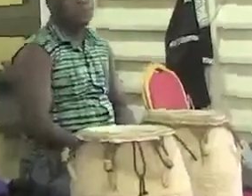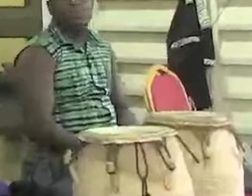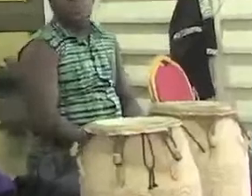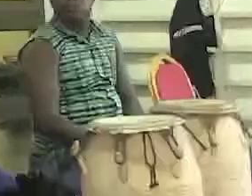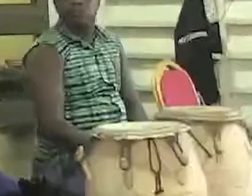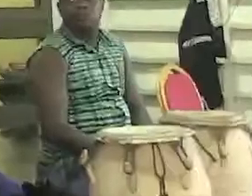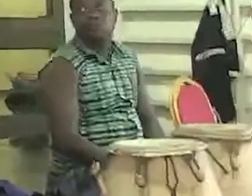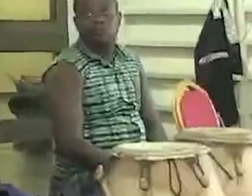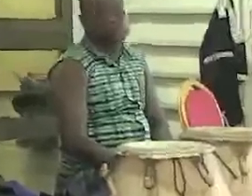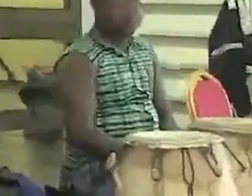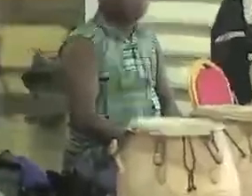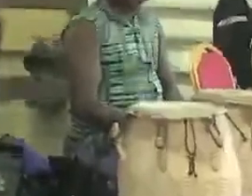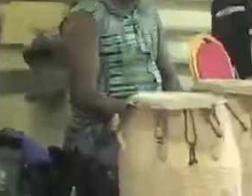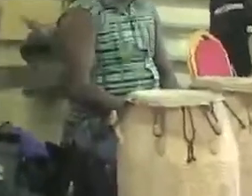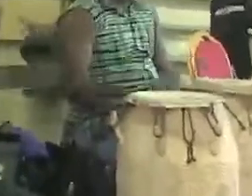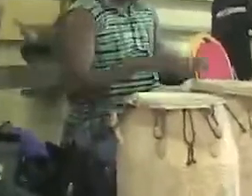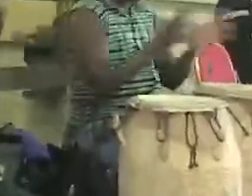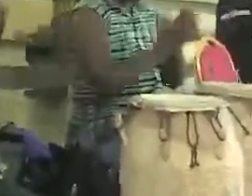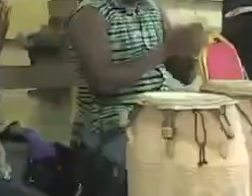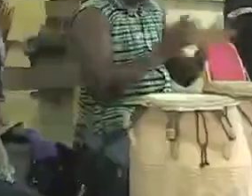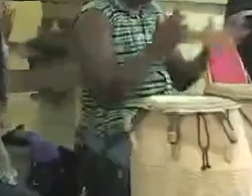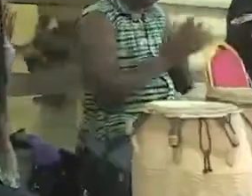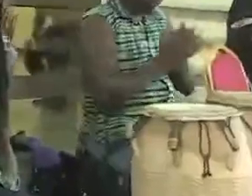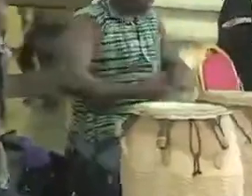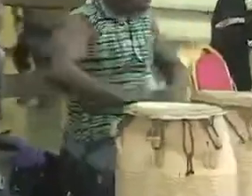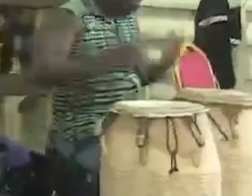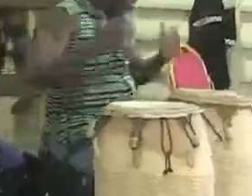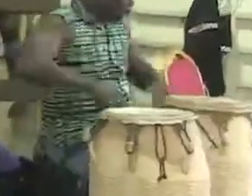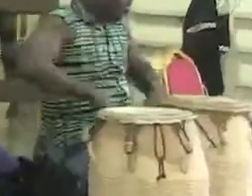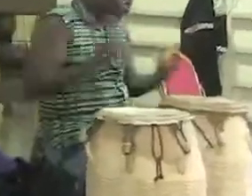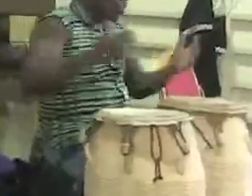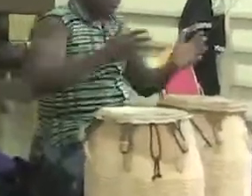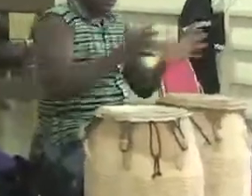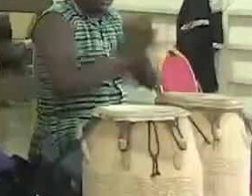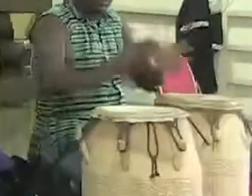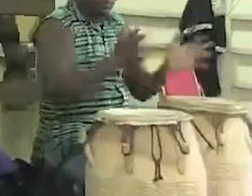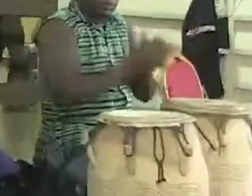Sometimes in this world, it's so strange.